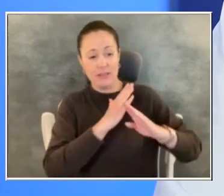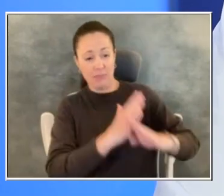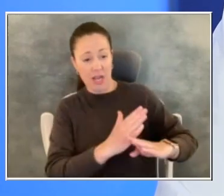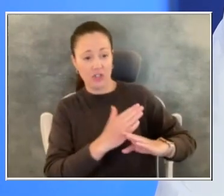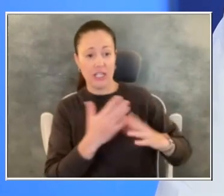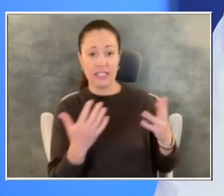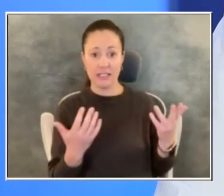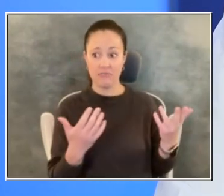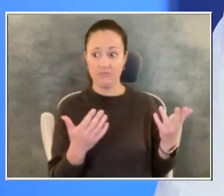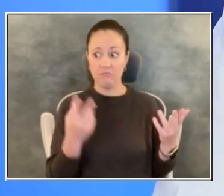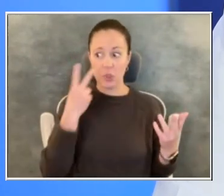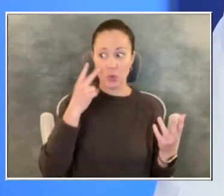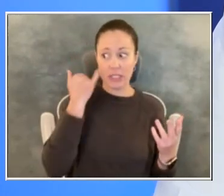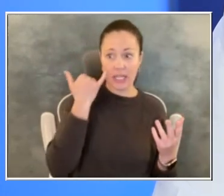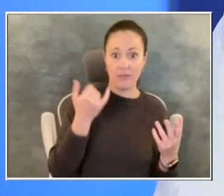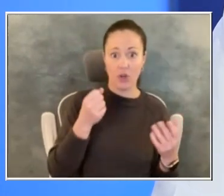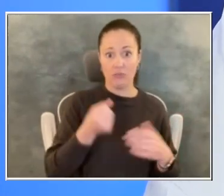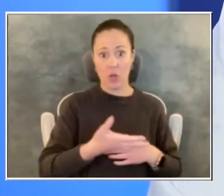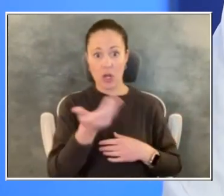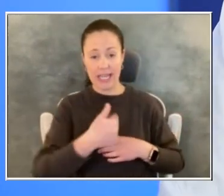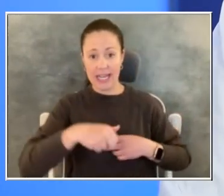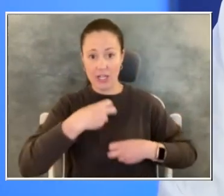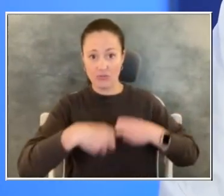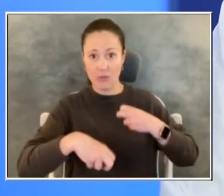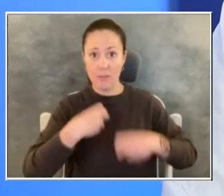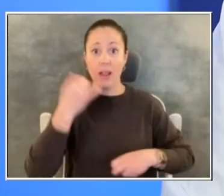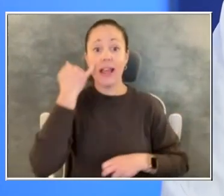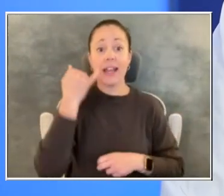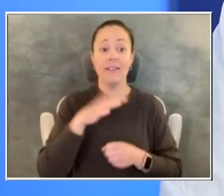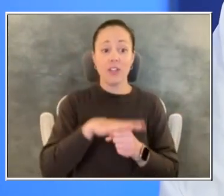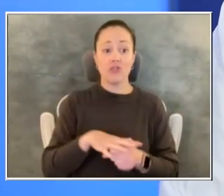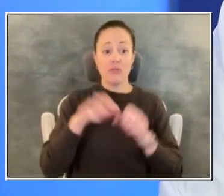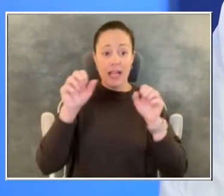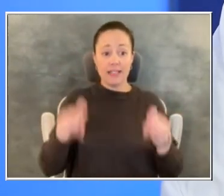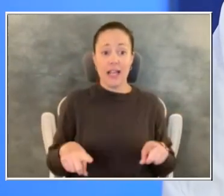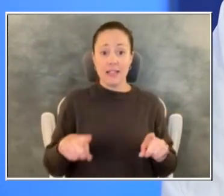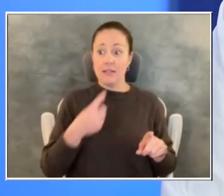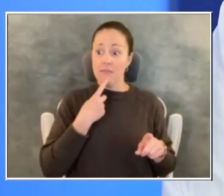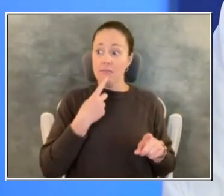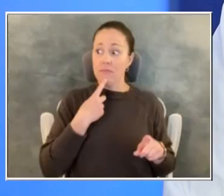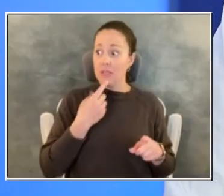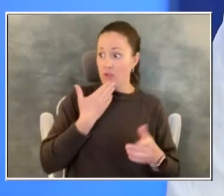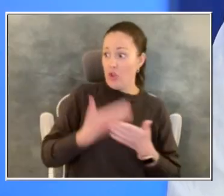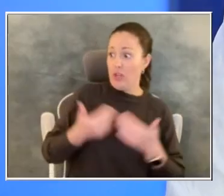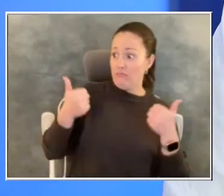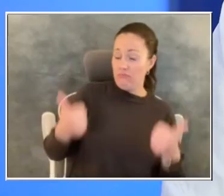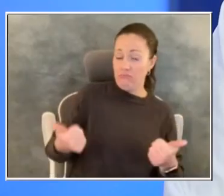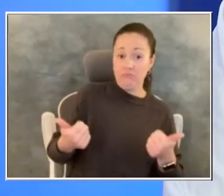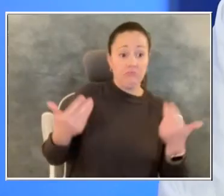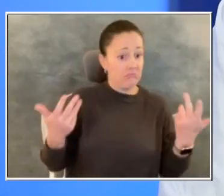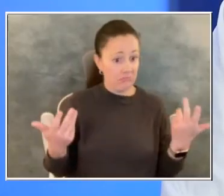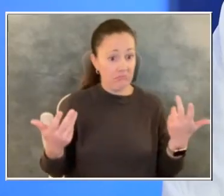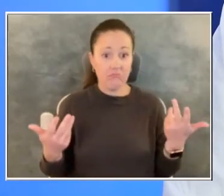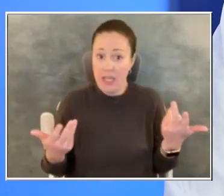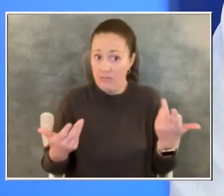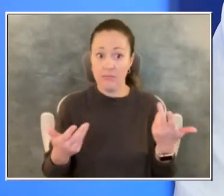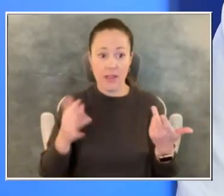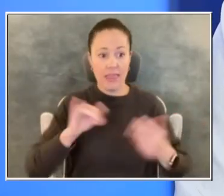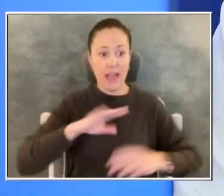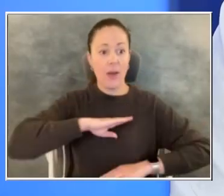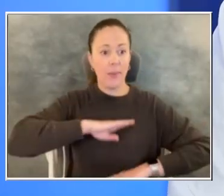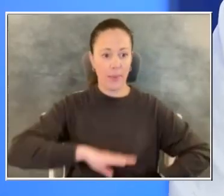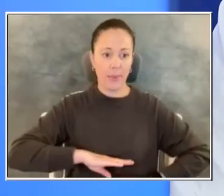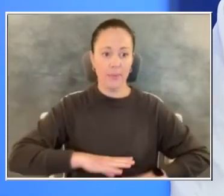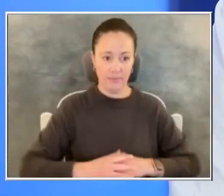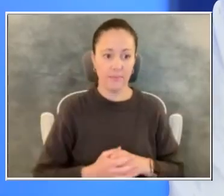any trouble. Sure. So, and if the stress test comes back as good, then that's also reassuring. So now, again, we have